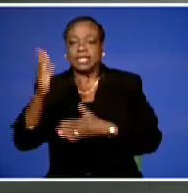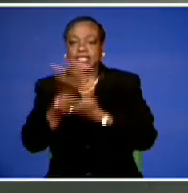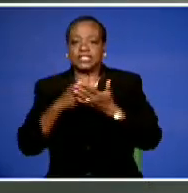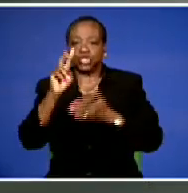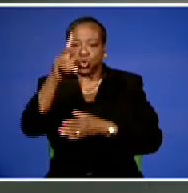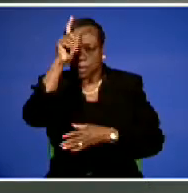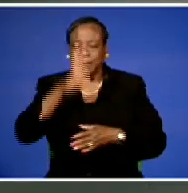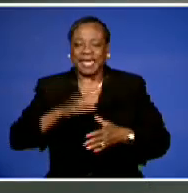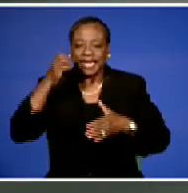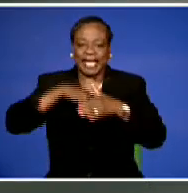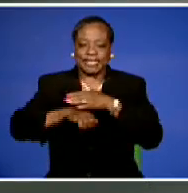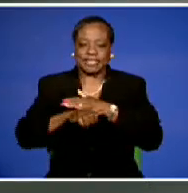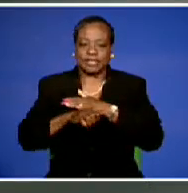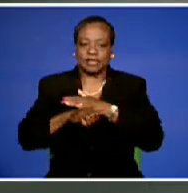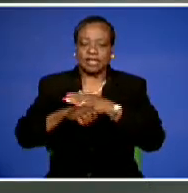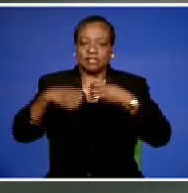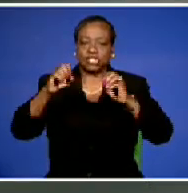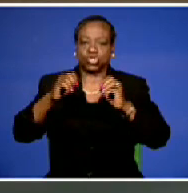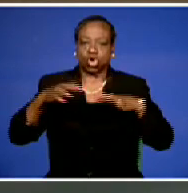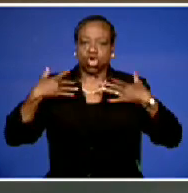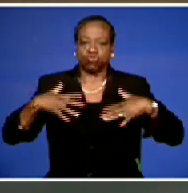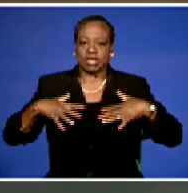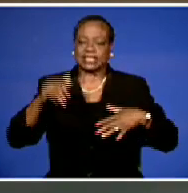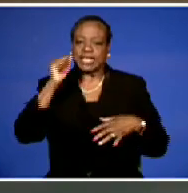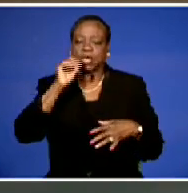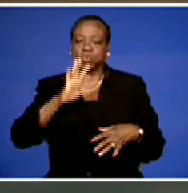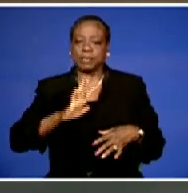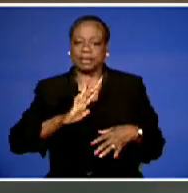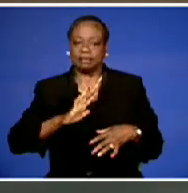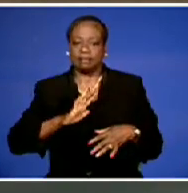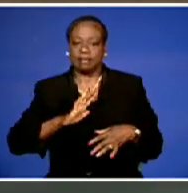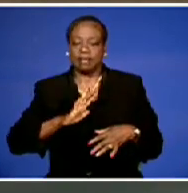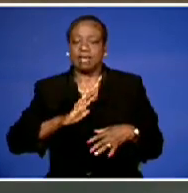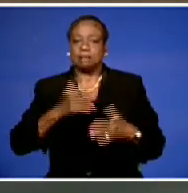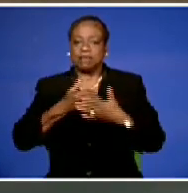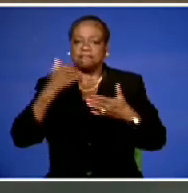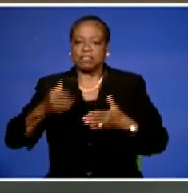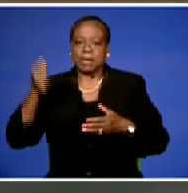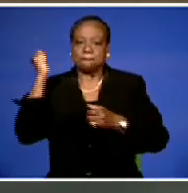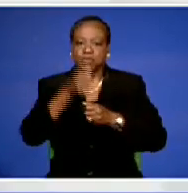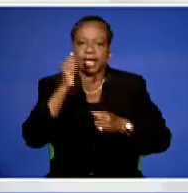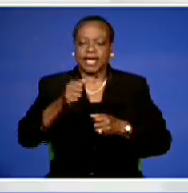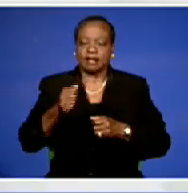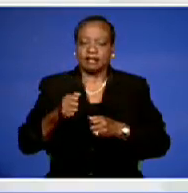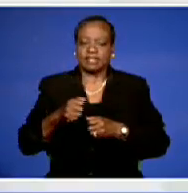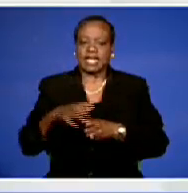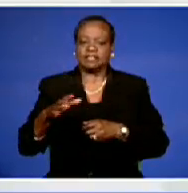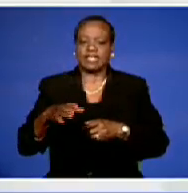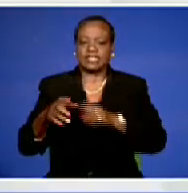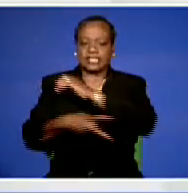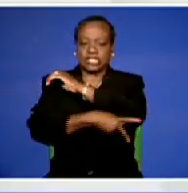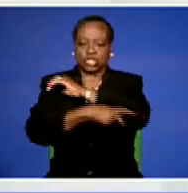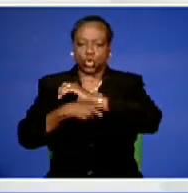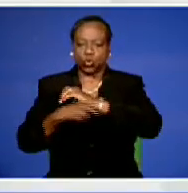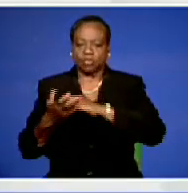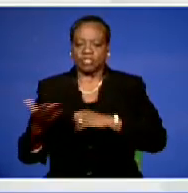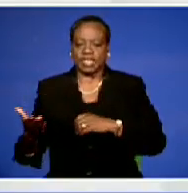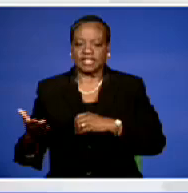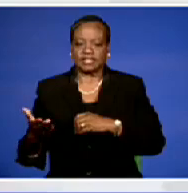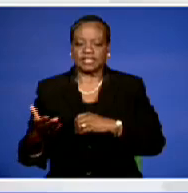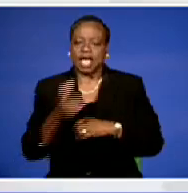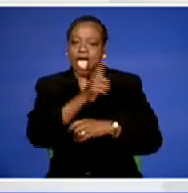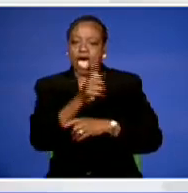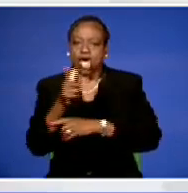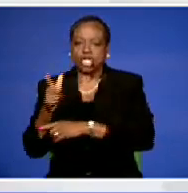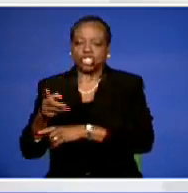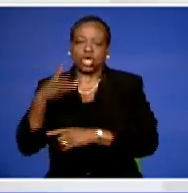store, reportedly dressed as women, before the showcase was shattered and merchandise snatched. According to reports, gunshots